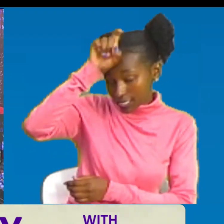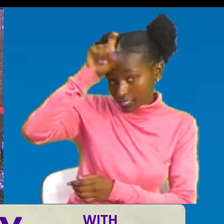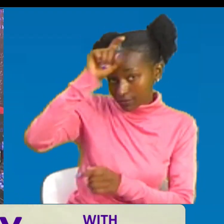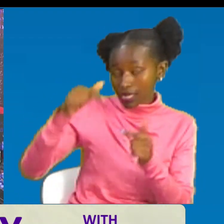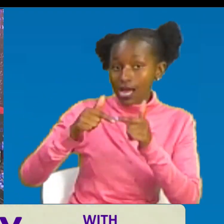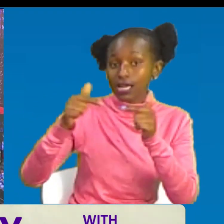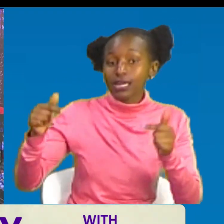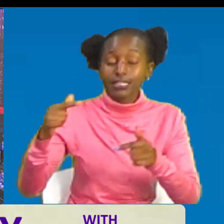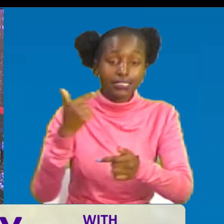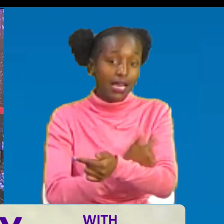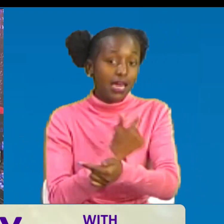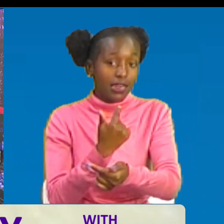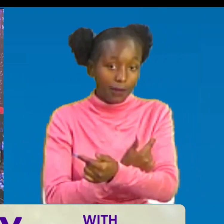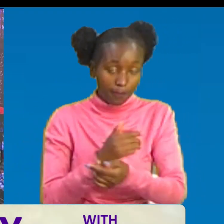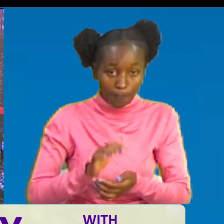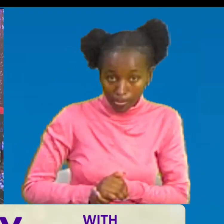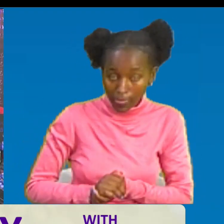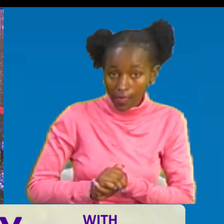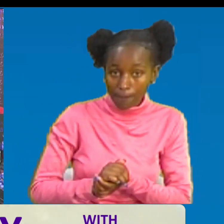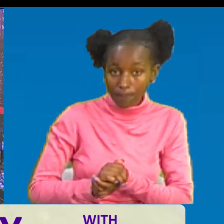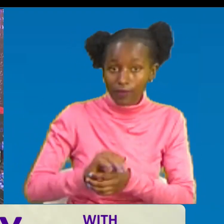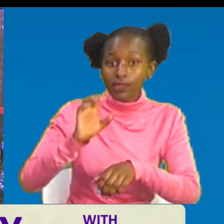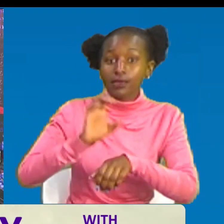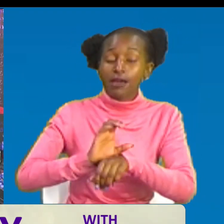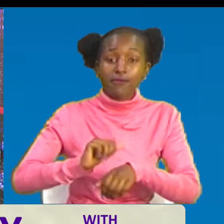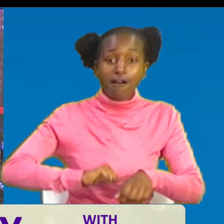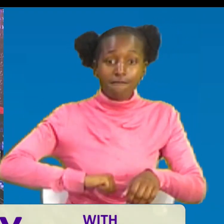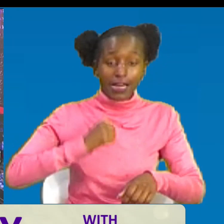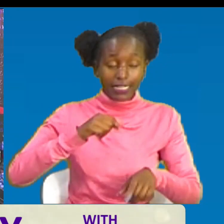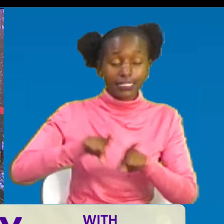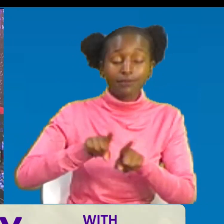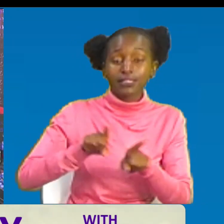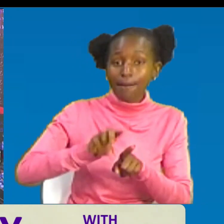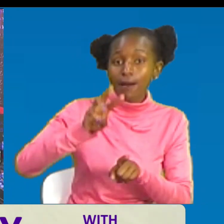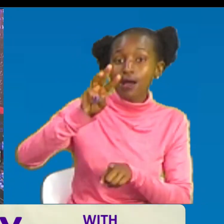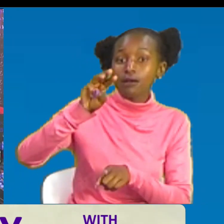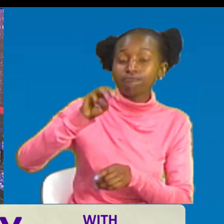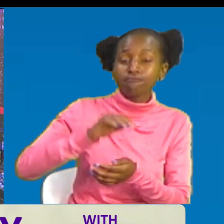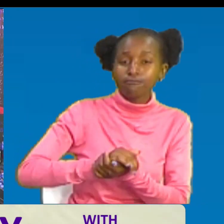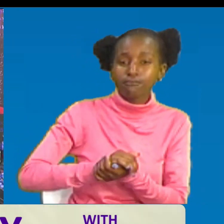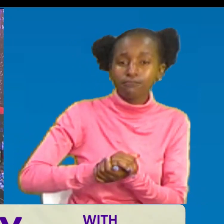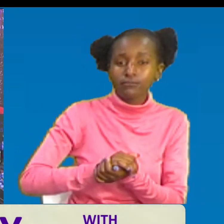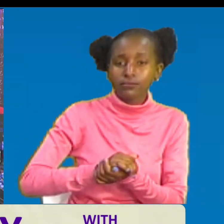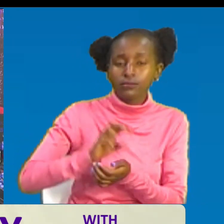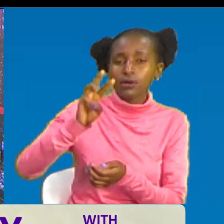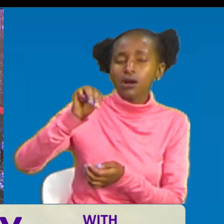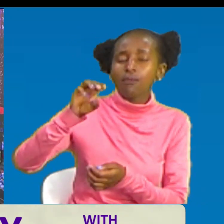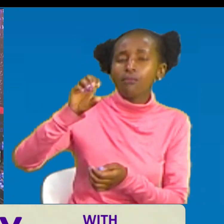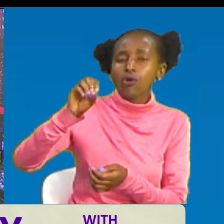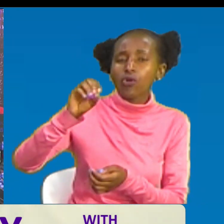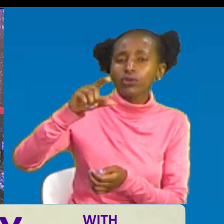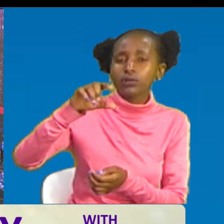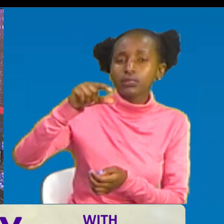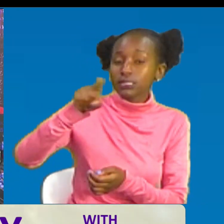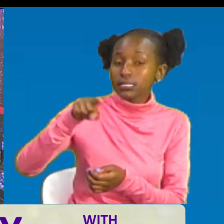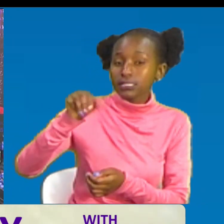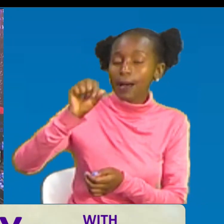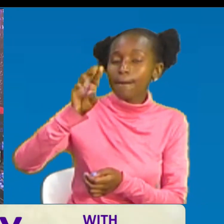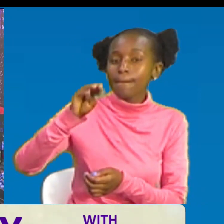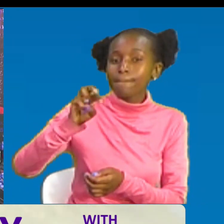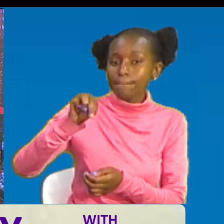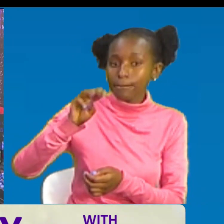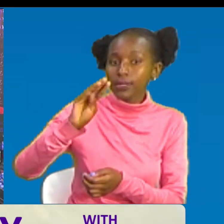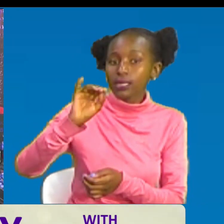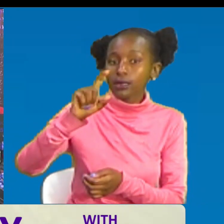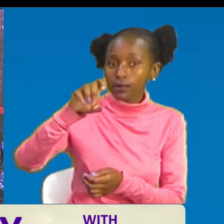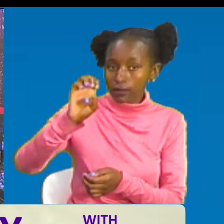Ghana, Cape Verde, and as well as Mozambique. So Mohamed Salah this time around has to play against the likes of Mohamed Kudus from West